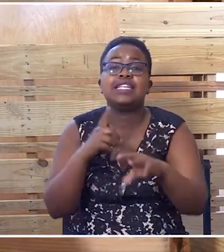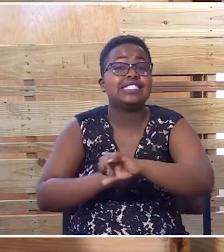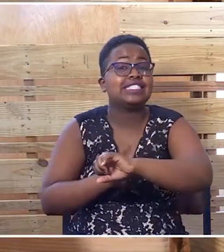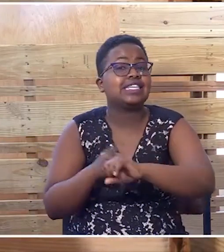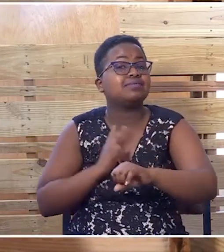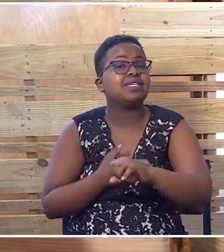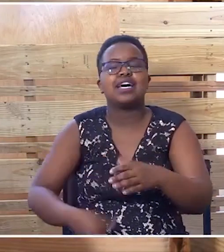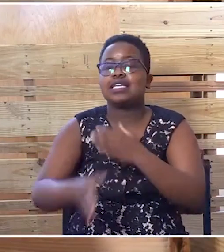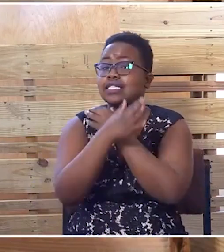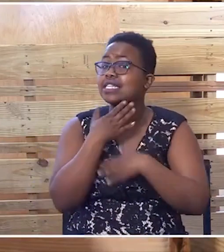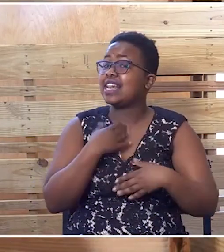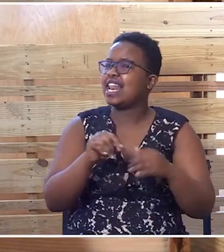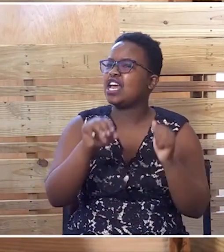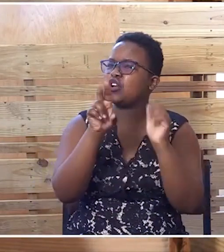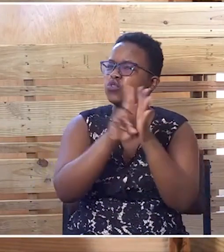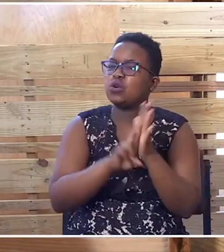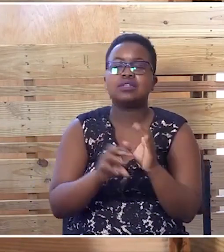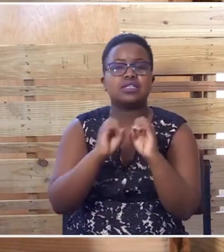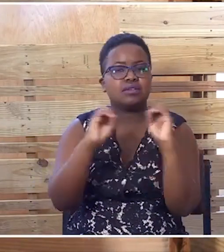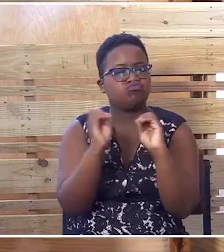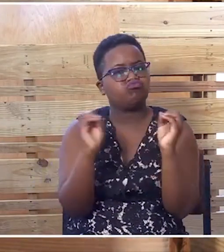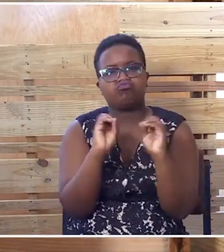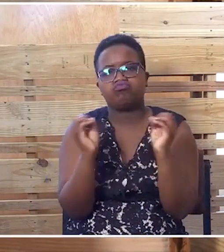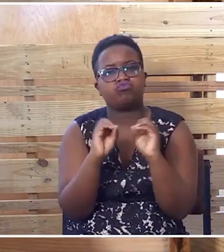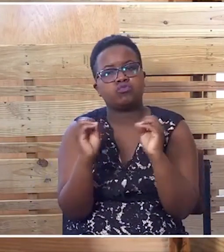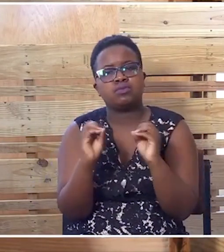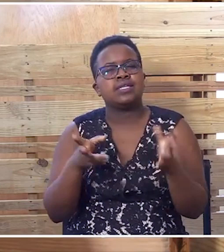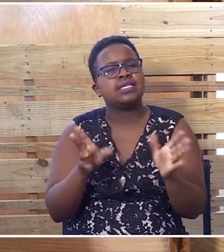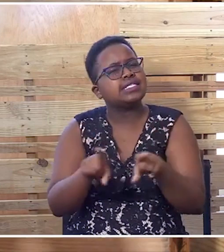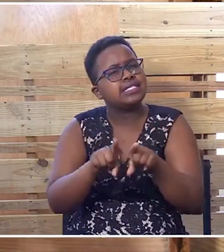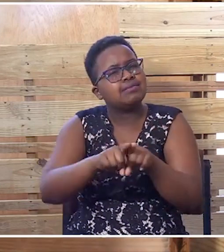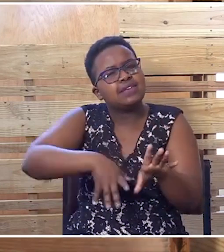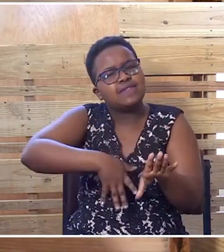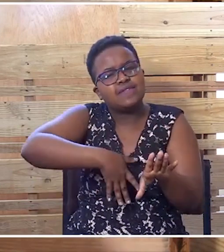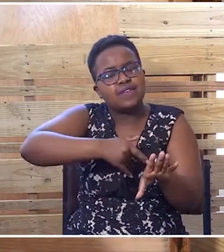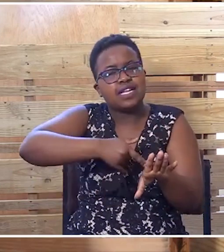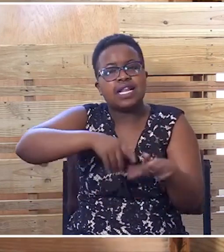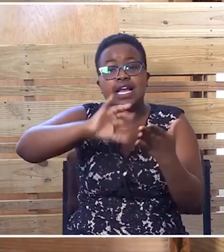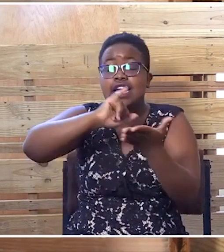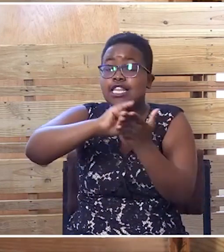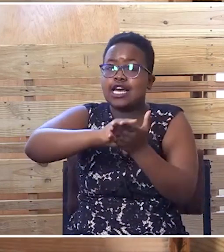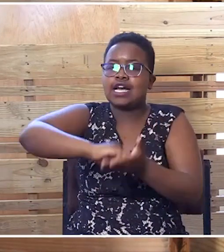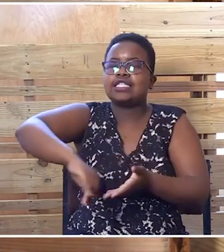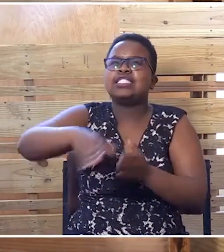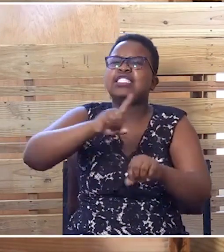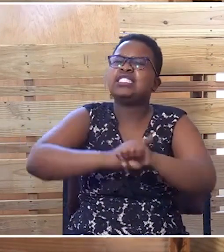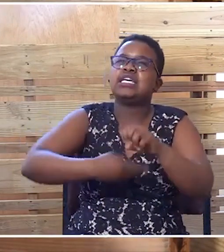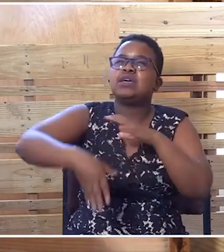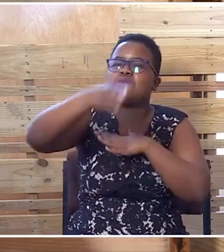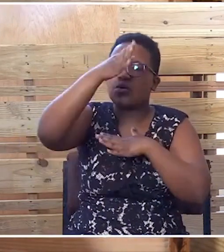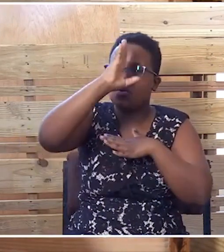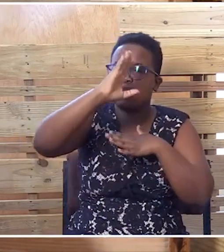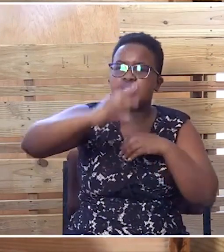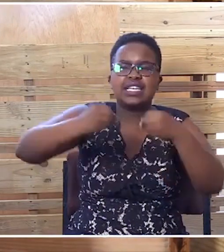them. But for this reason, you know, we also feel that even when God gives us rules or laws for